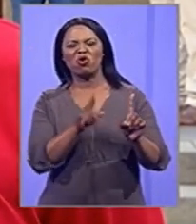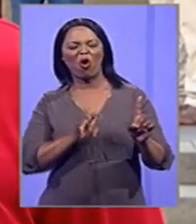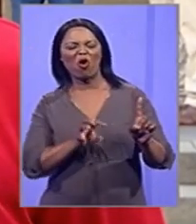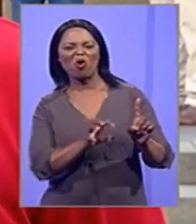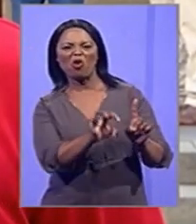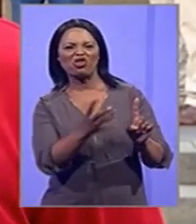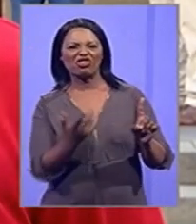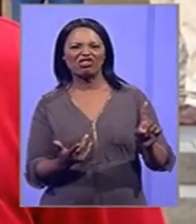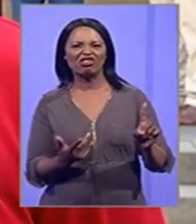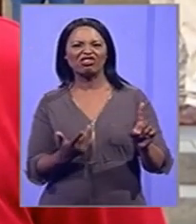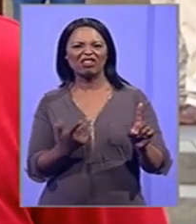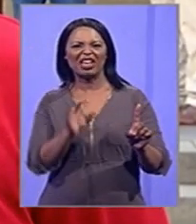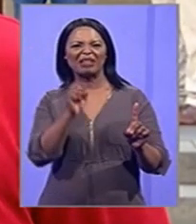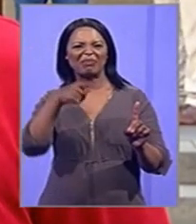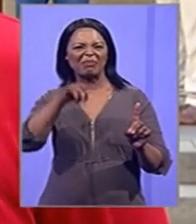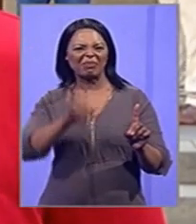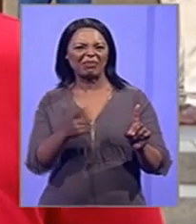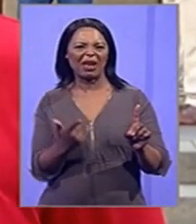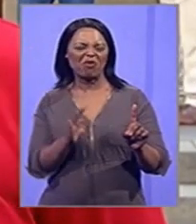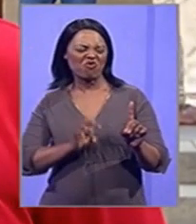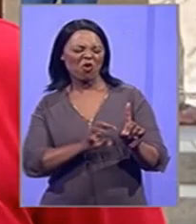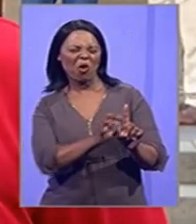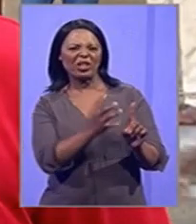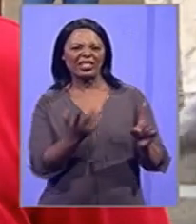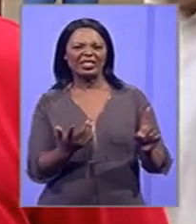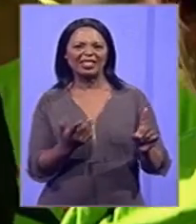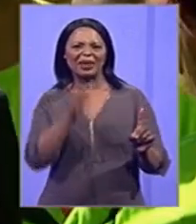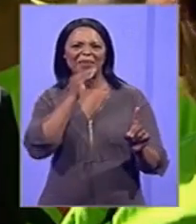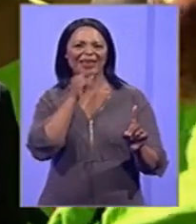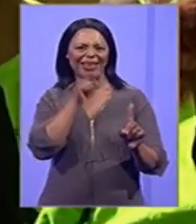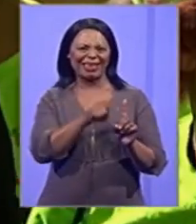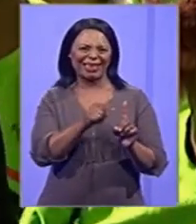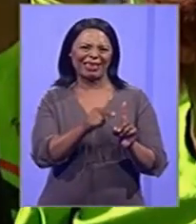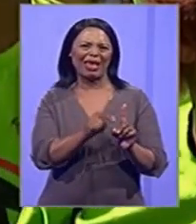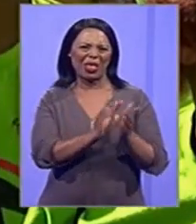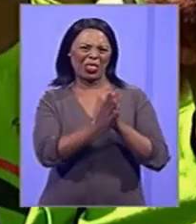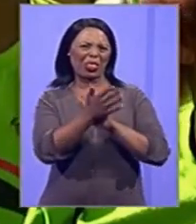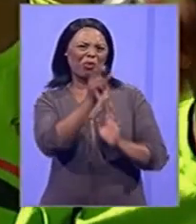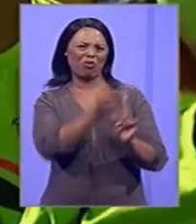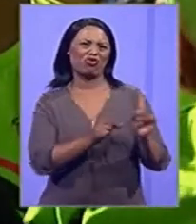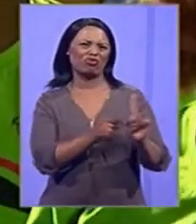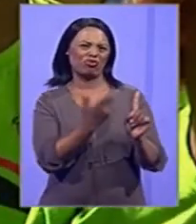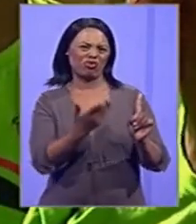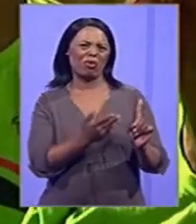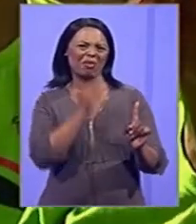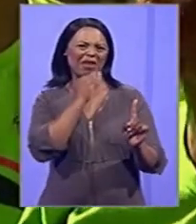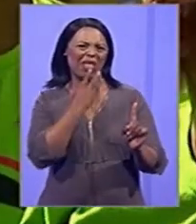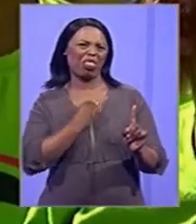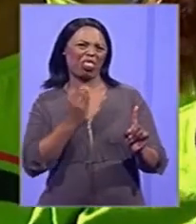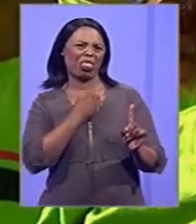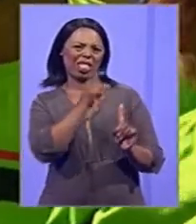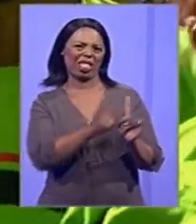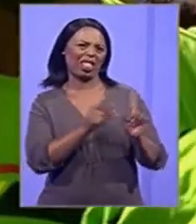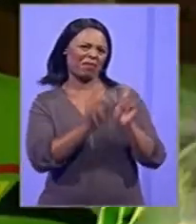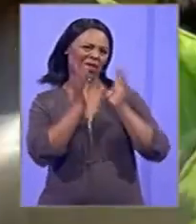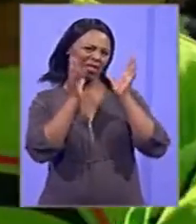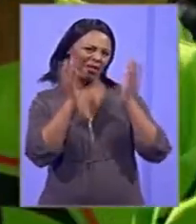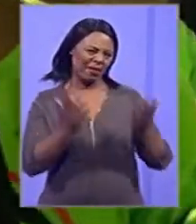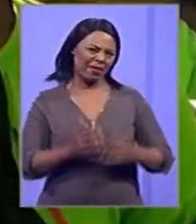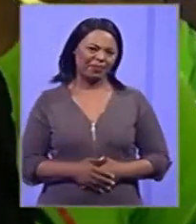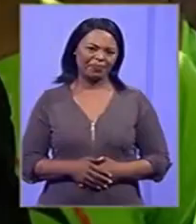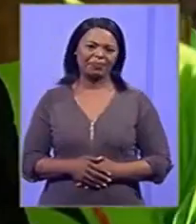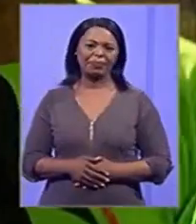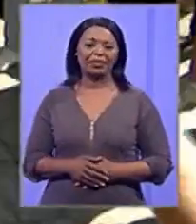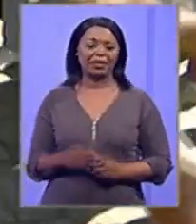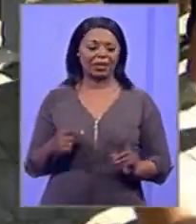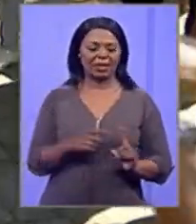context of the use of that word. It's a dehumanizing slur. Ditaba di le bjalo Kunene yo a ile go ya ba leloko la EFF o sanganga